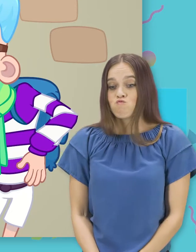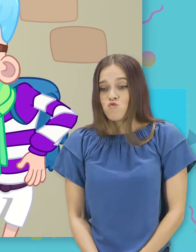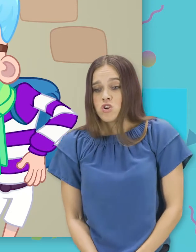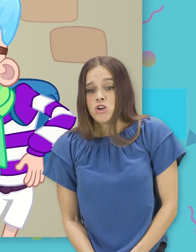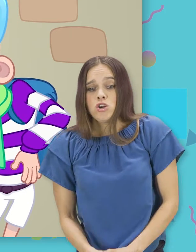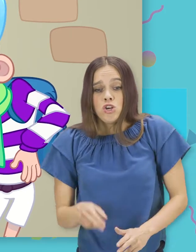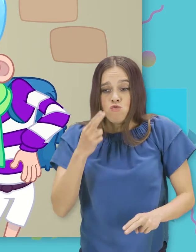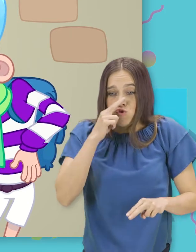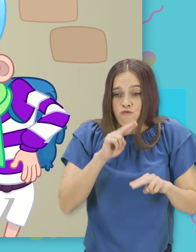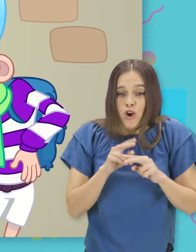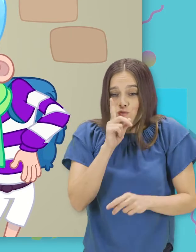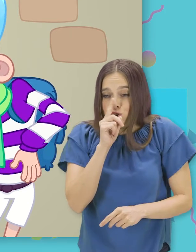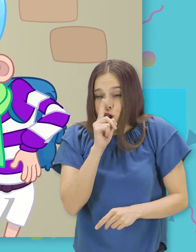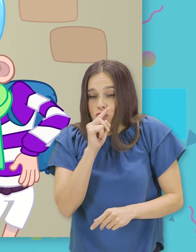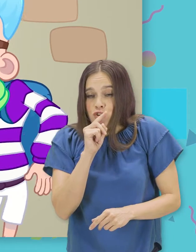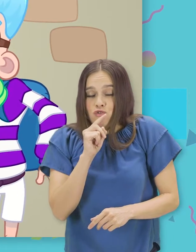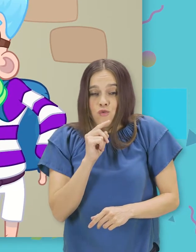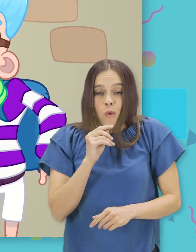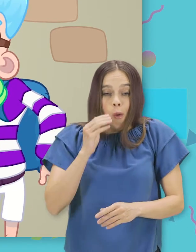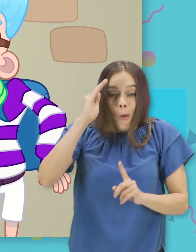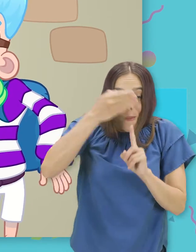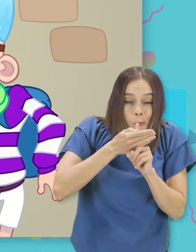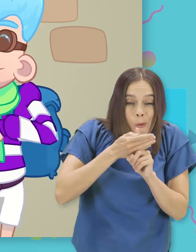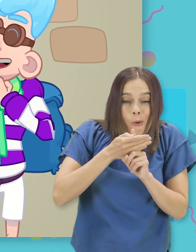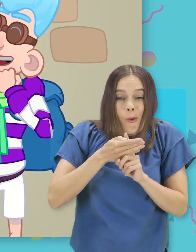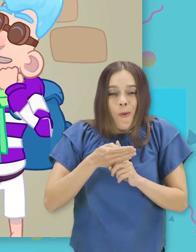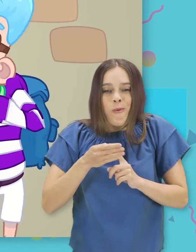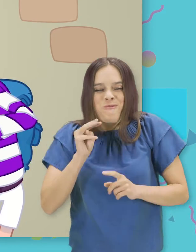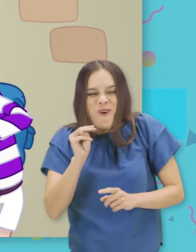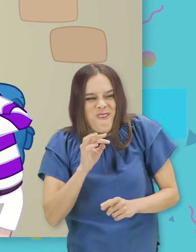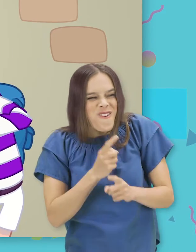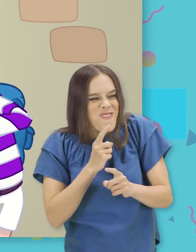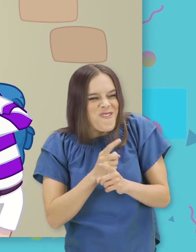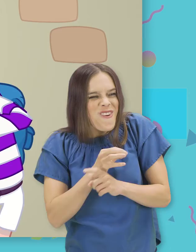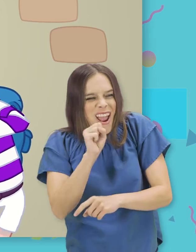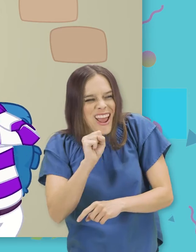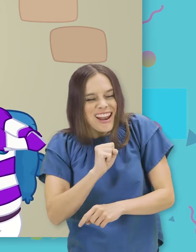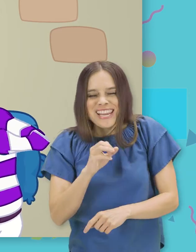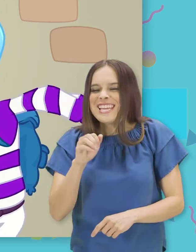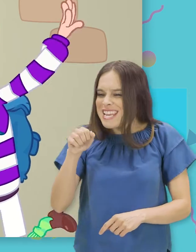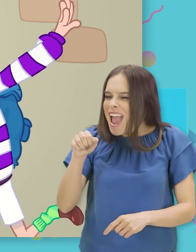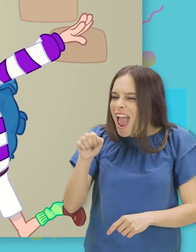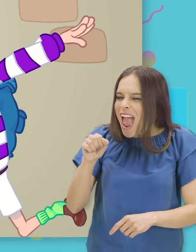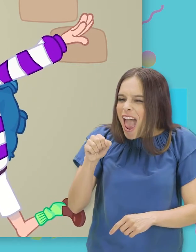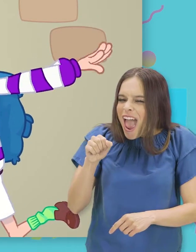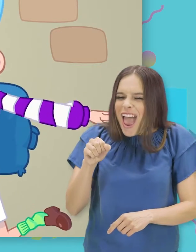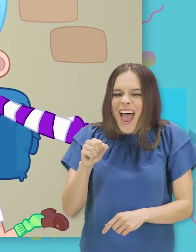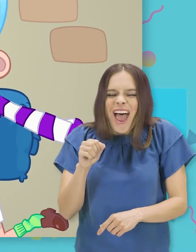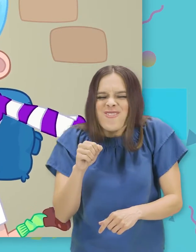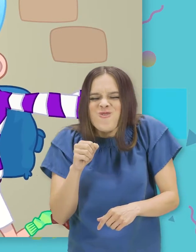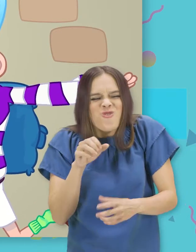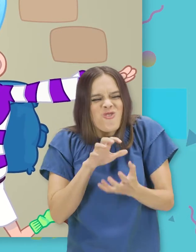It was fun pretending to be Morphle, right, Stein? It sure was. Morph into a plane,